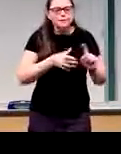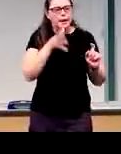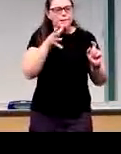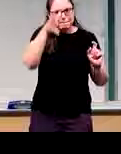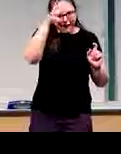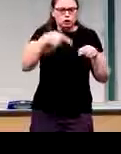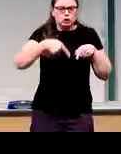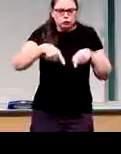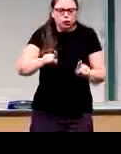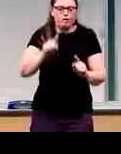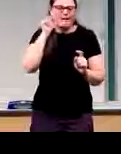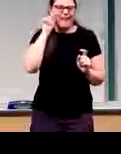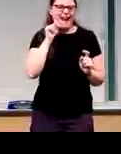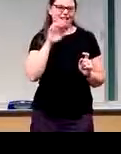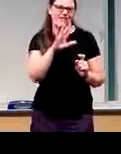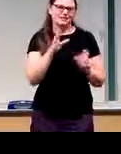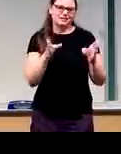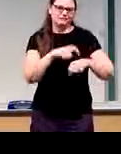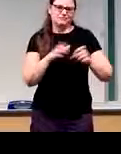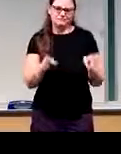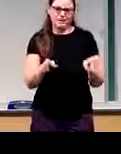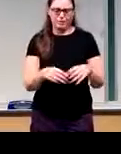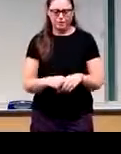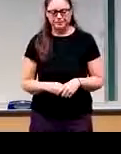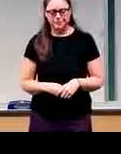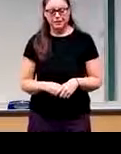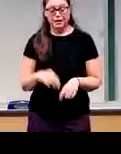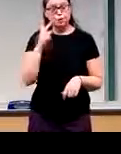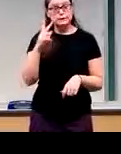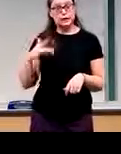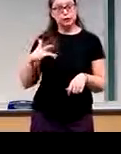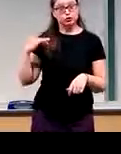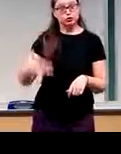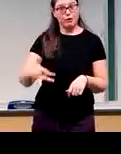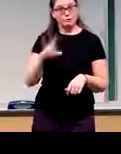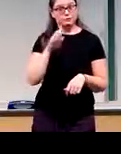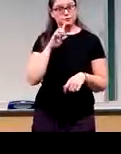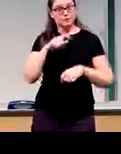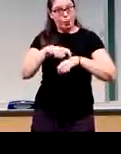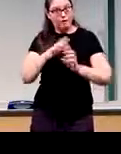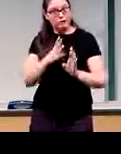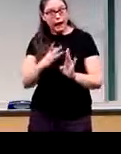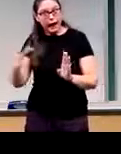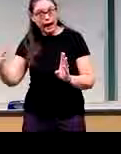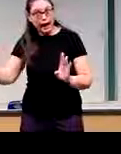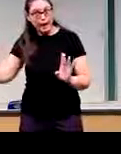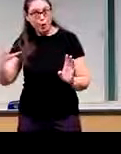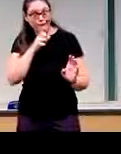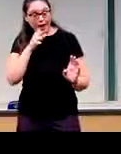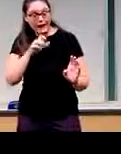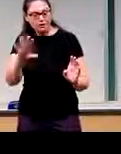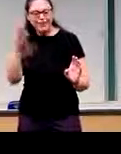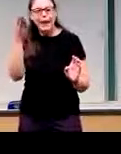during adolescence. And looking at trends over time by age, the blue line here